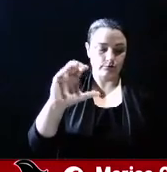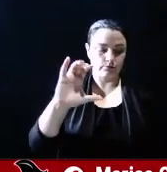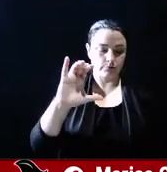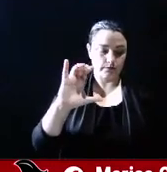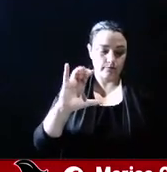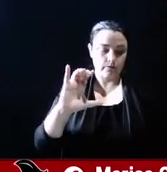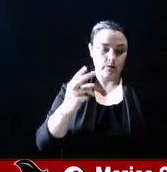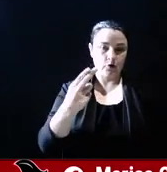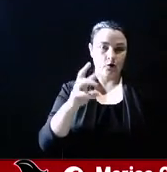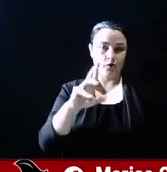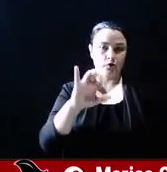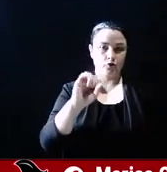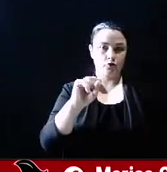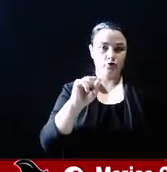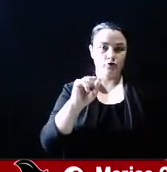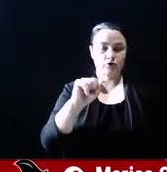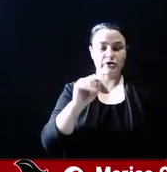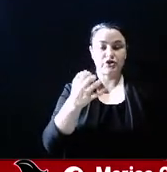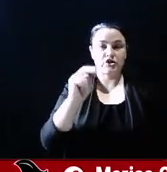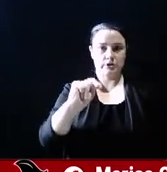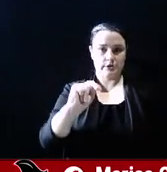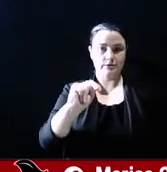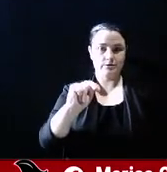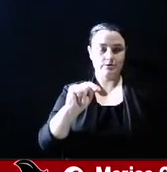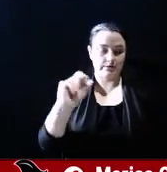Christian Nicholas Sierra.